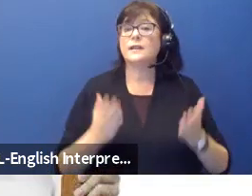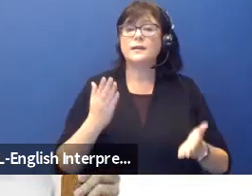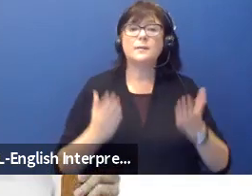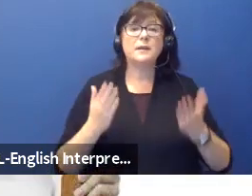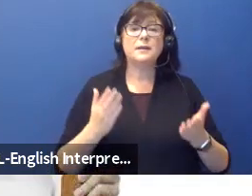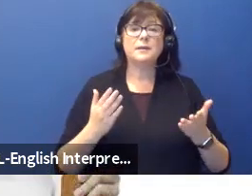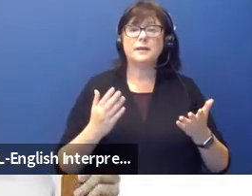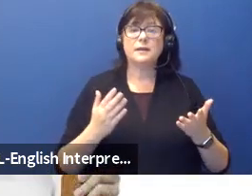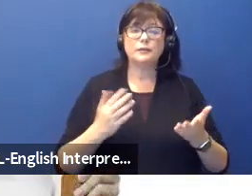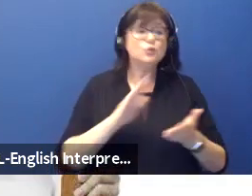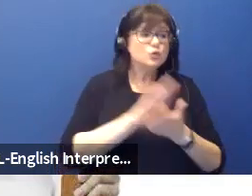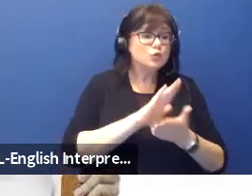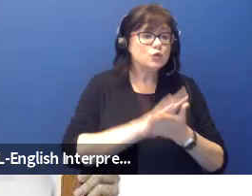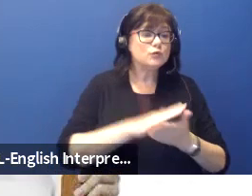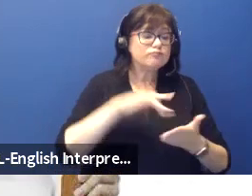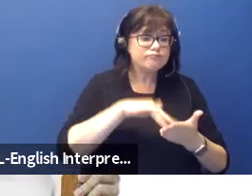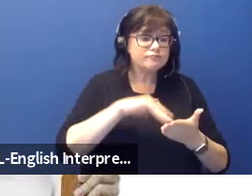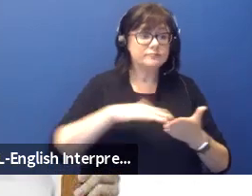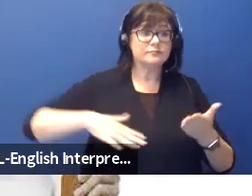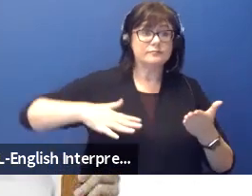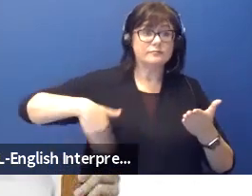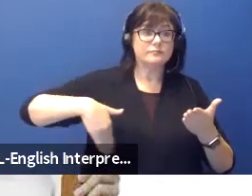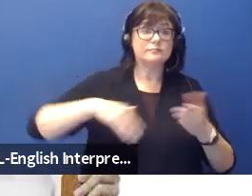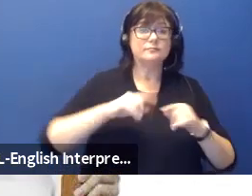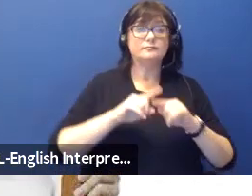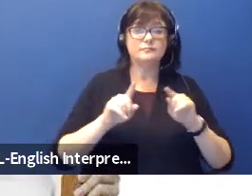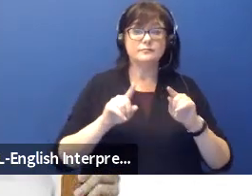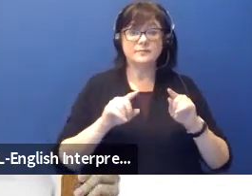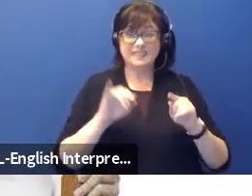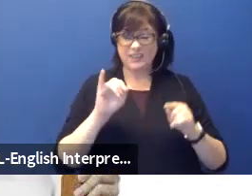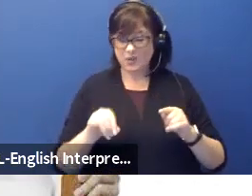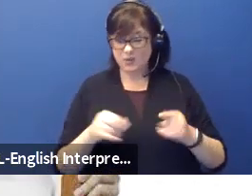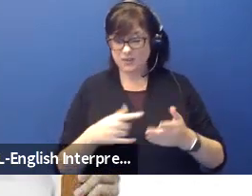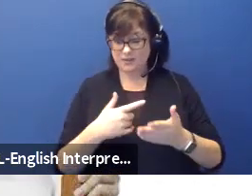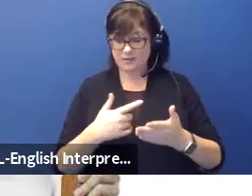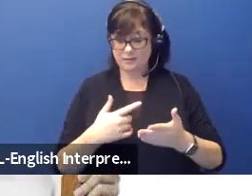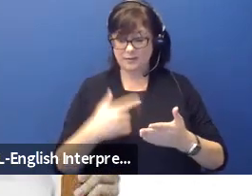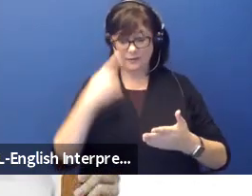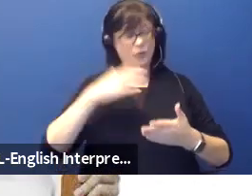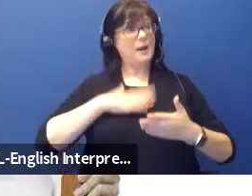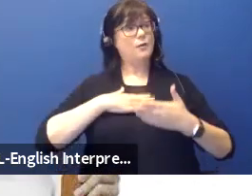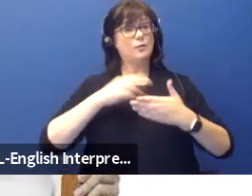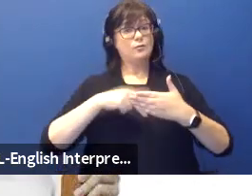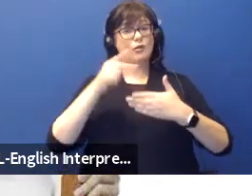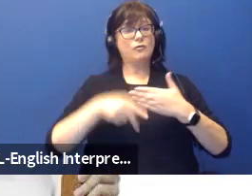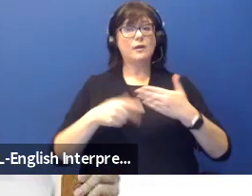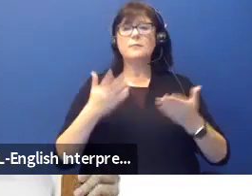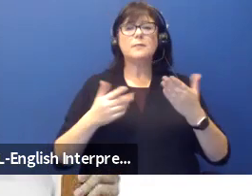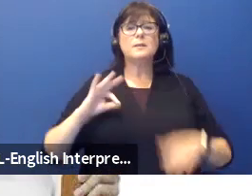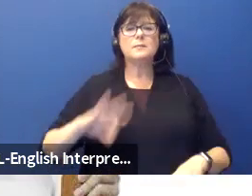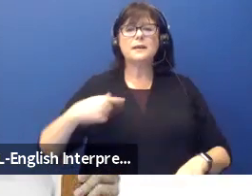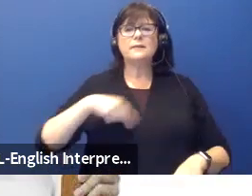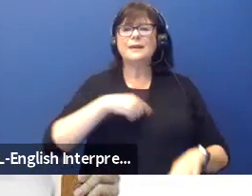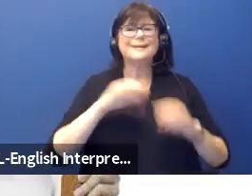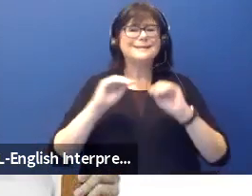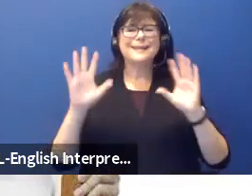on, these aren't necessarily the measures that tell us what we want to know about our programming. So Lisa, I think that's a really good point. And there's nothing to stop you from